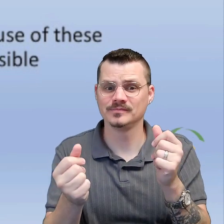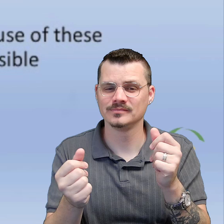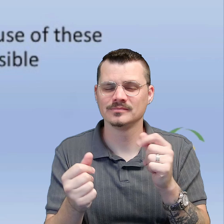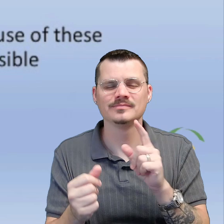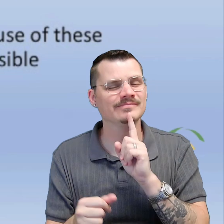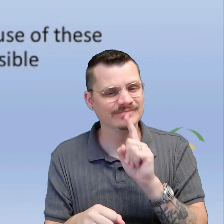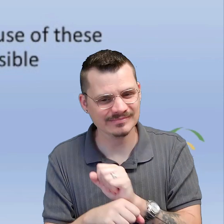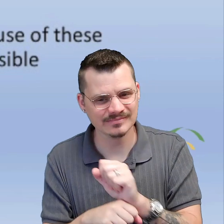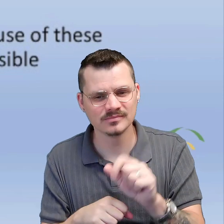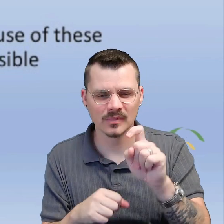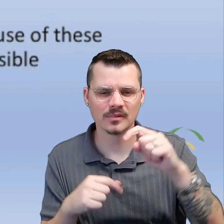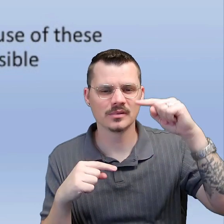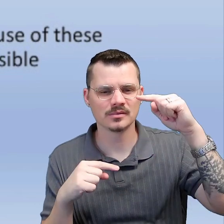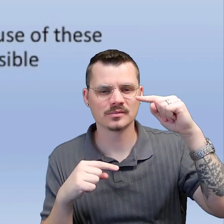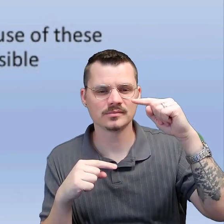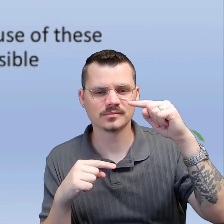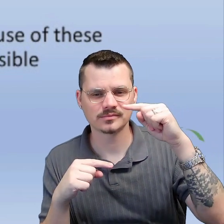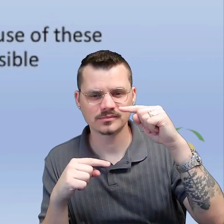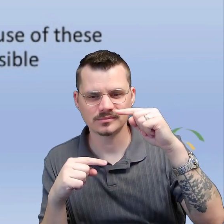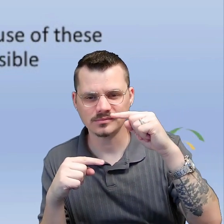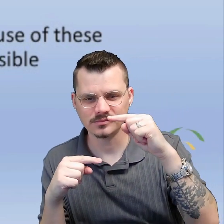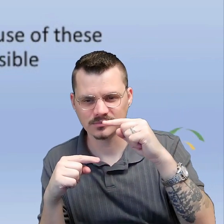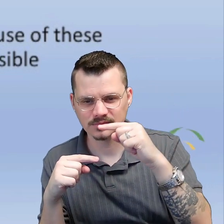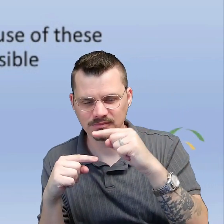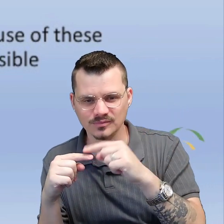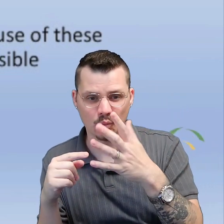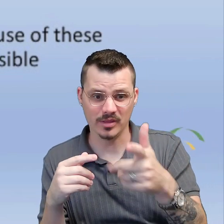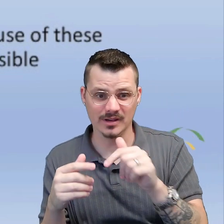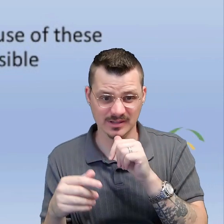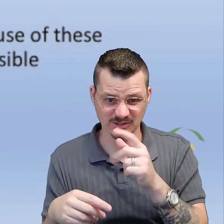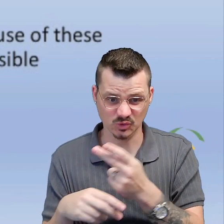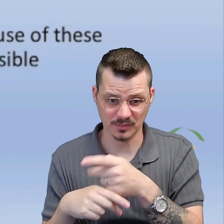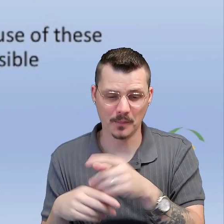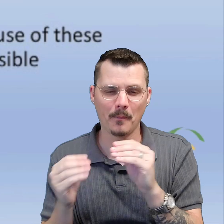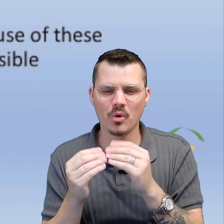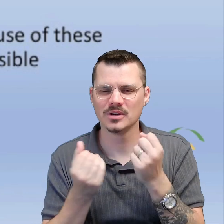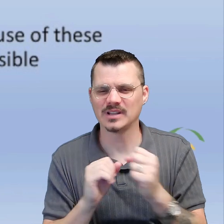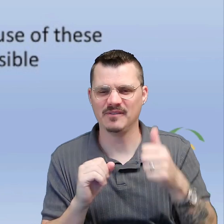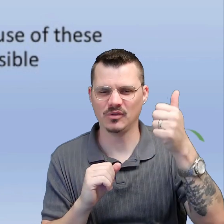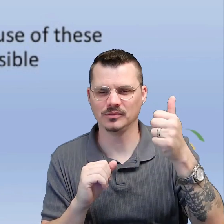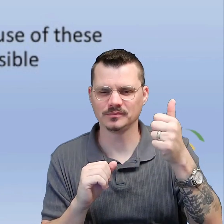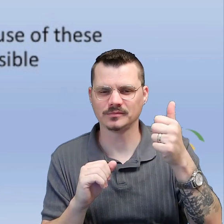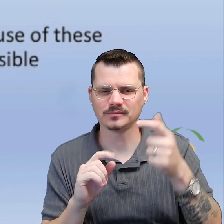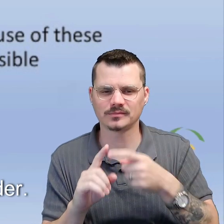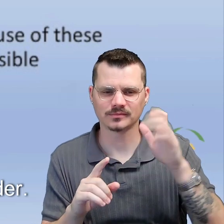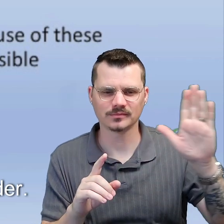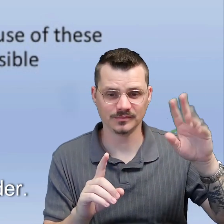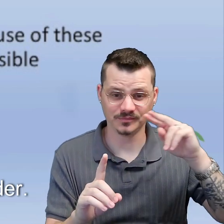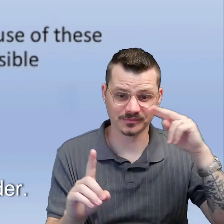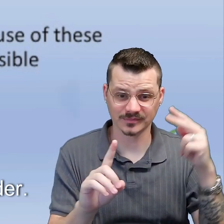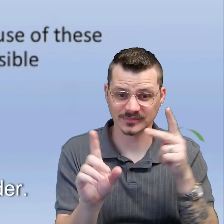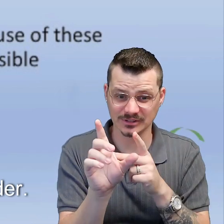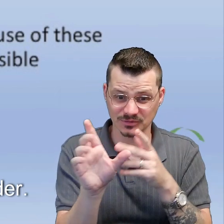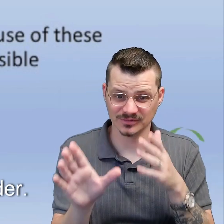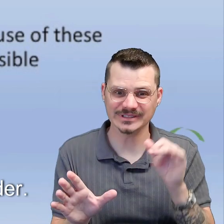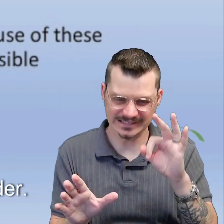in fact, a gradual taper of whatever it is they're misusing might be safer from a psychiatric standpoint if